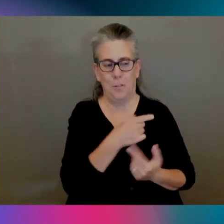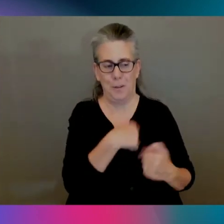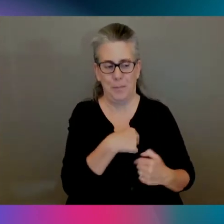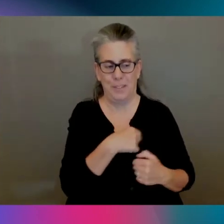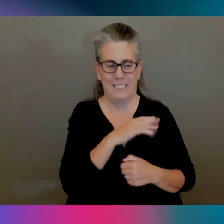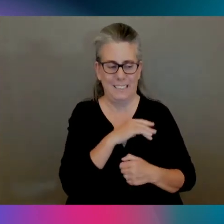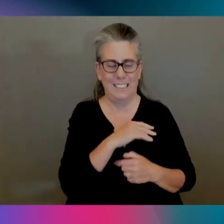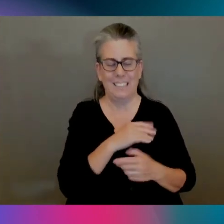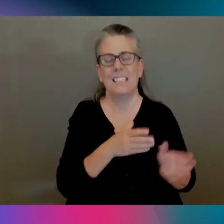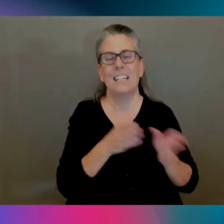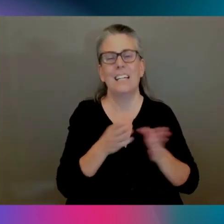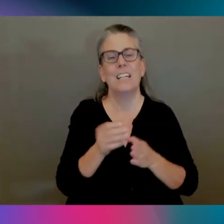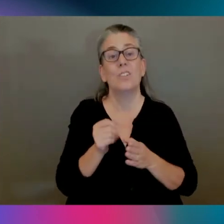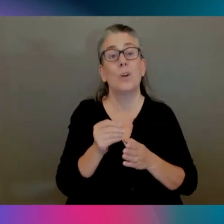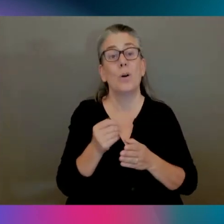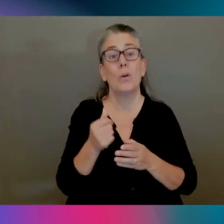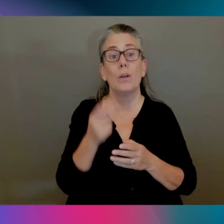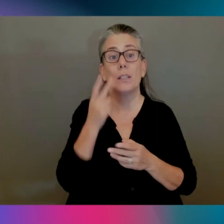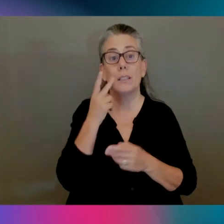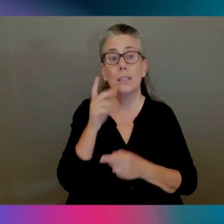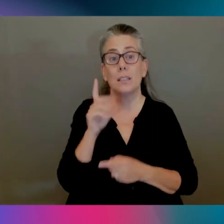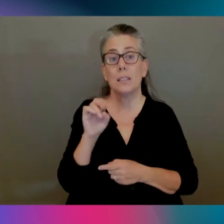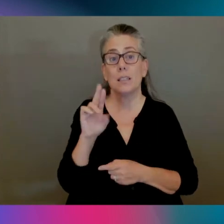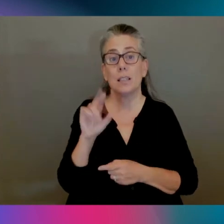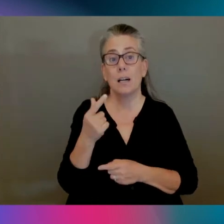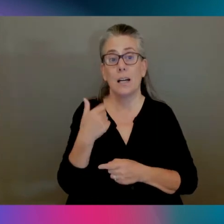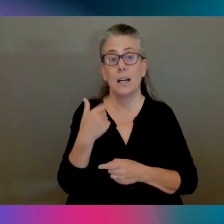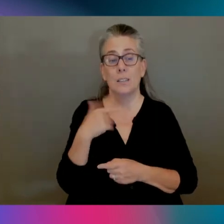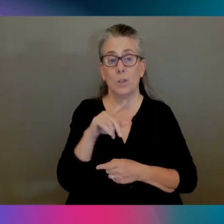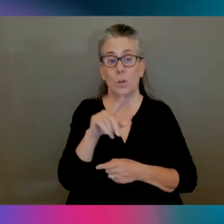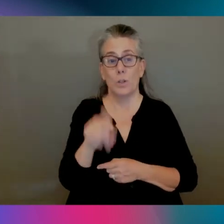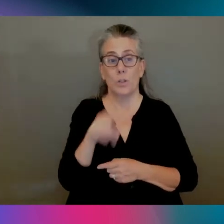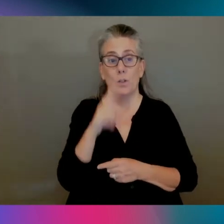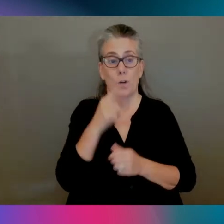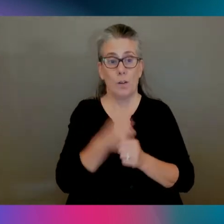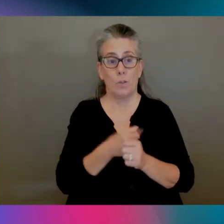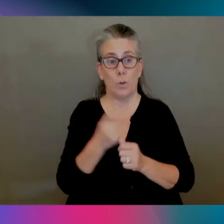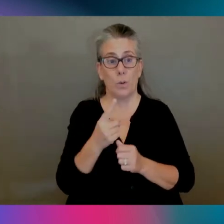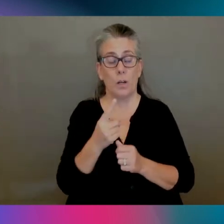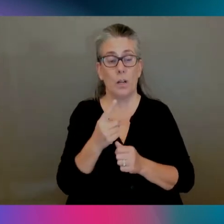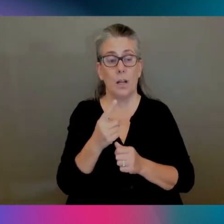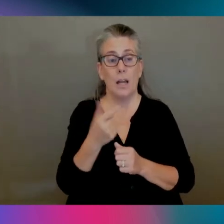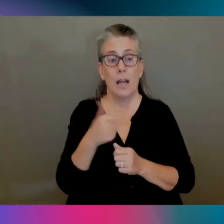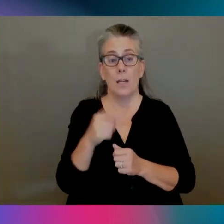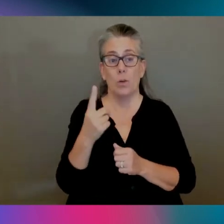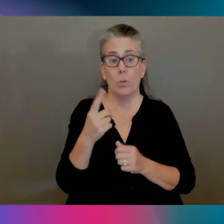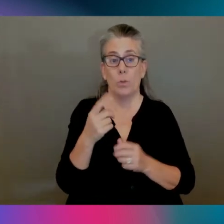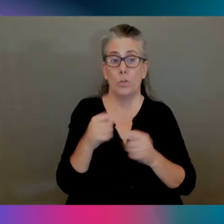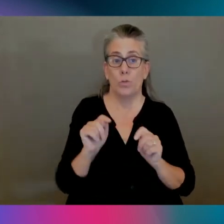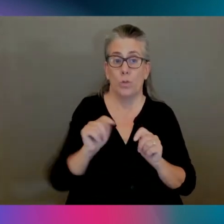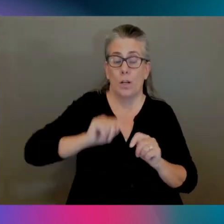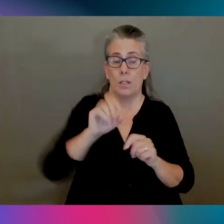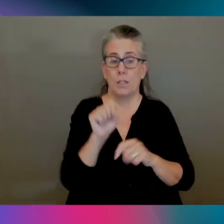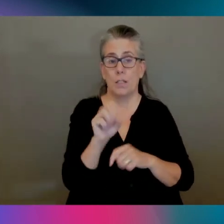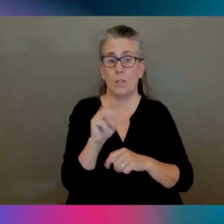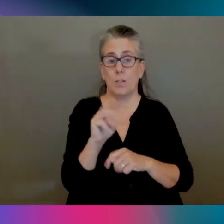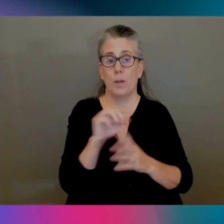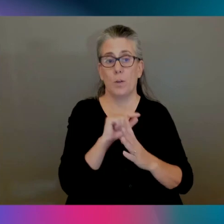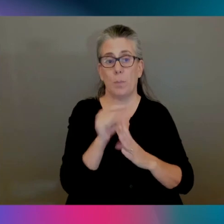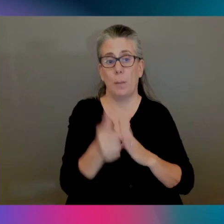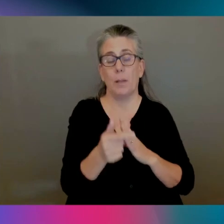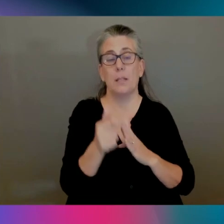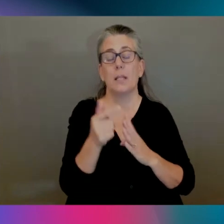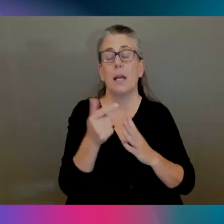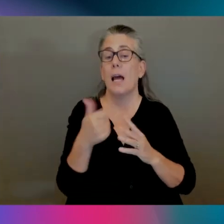So let's see. Doug Kelly has a question for actually everyone. Okay. Has anyone tried Sagemaker Pipelines? What were you